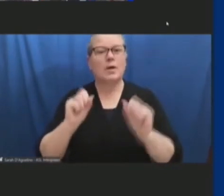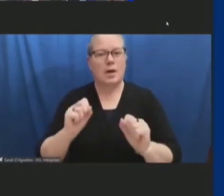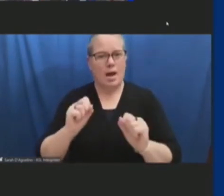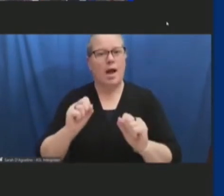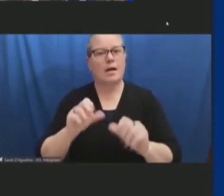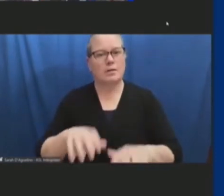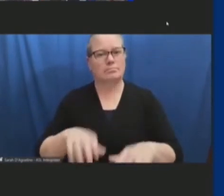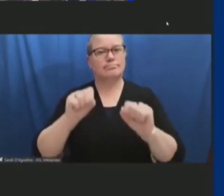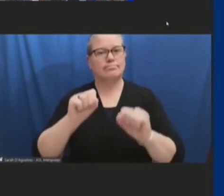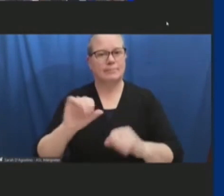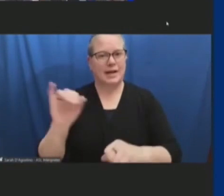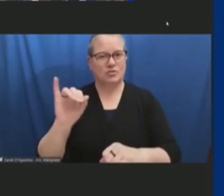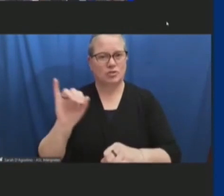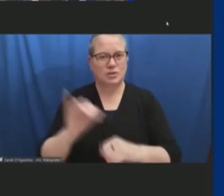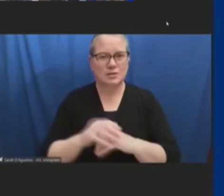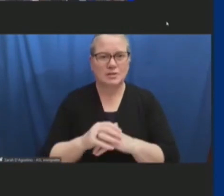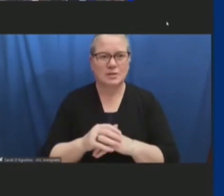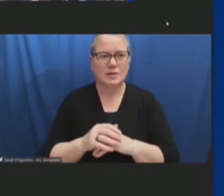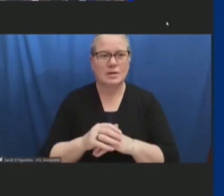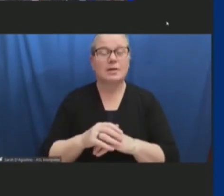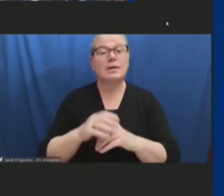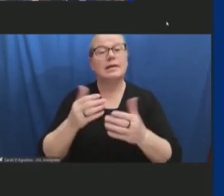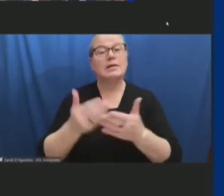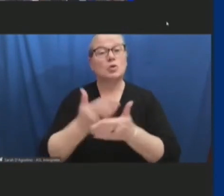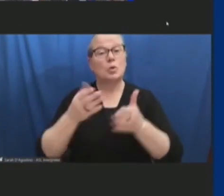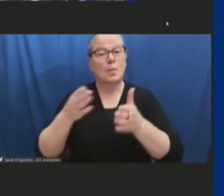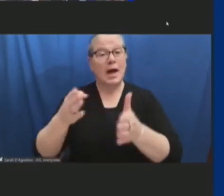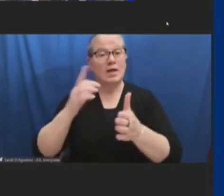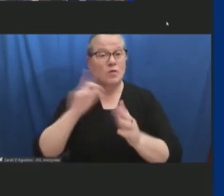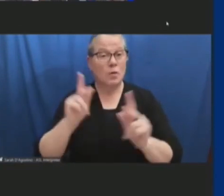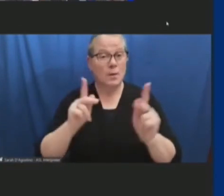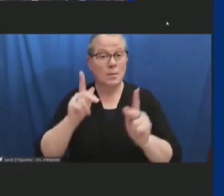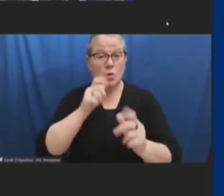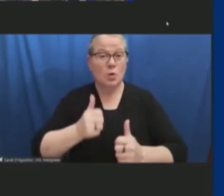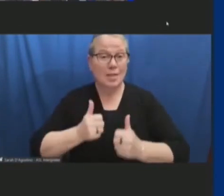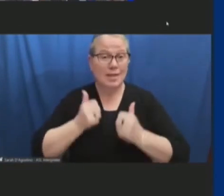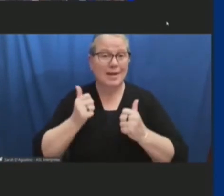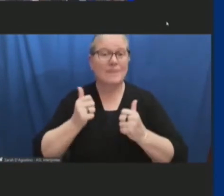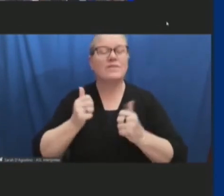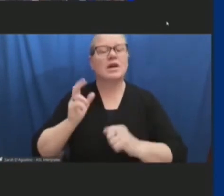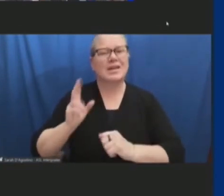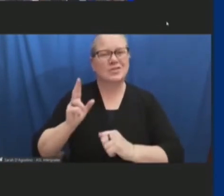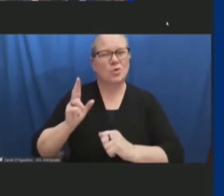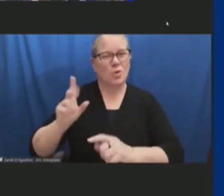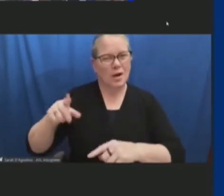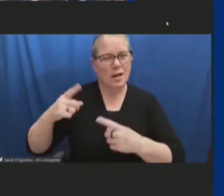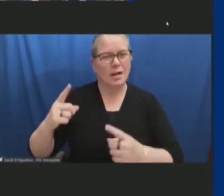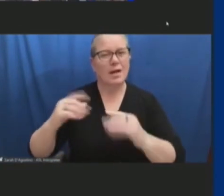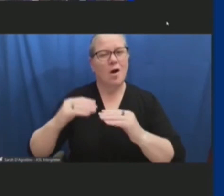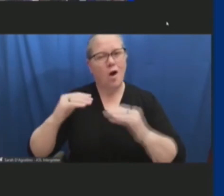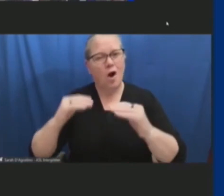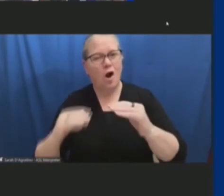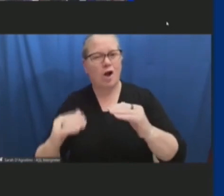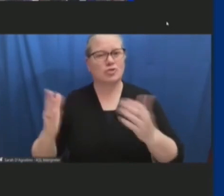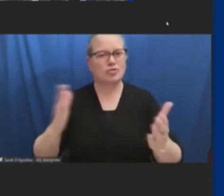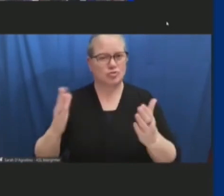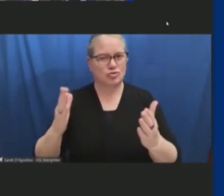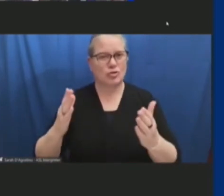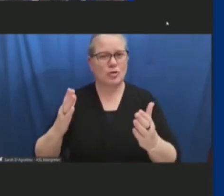a pathway for Connecticut residents who live in historically underserved communities to become licensed health insurance